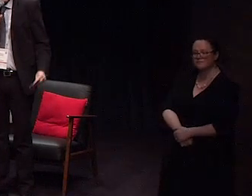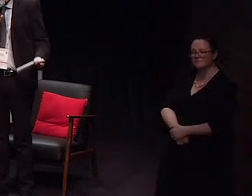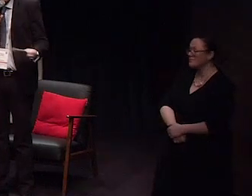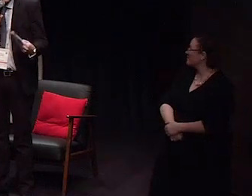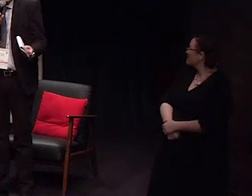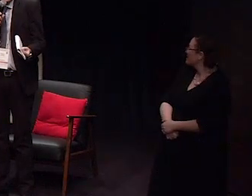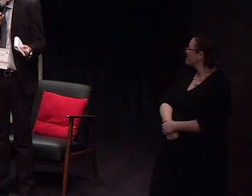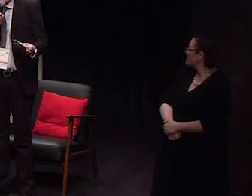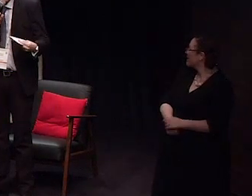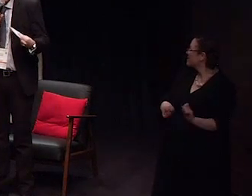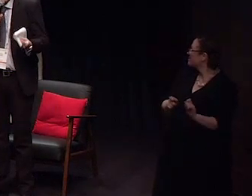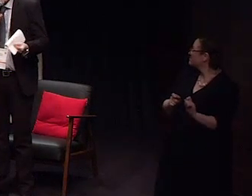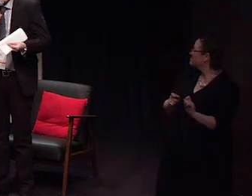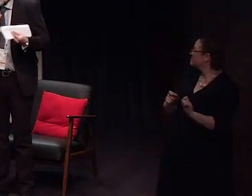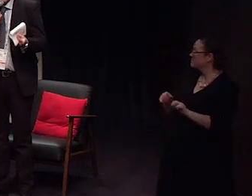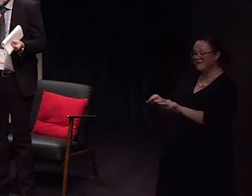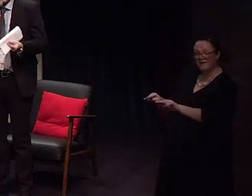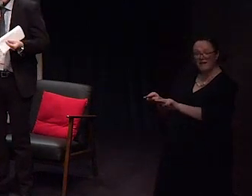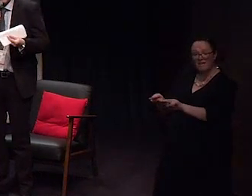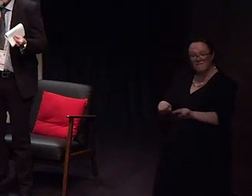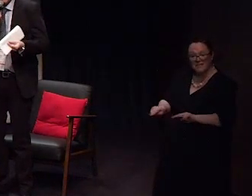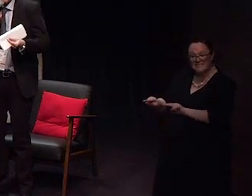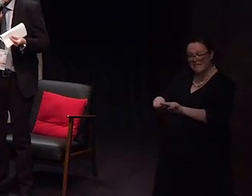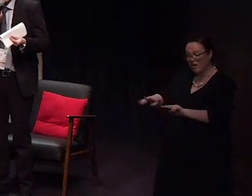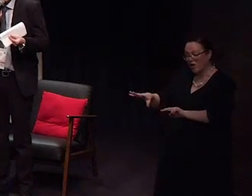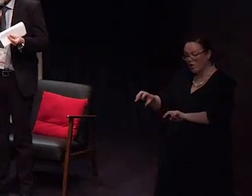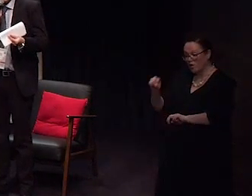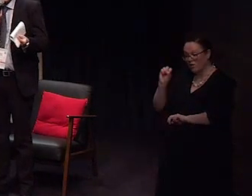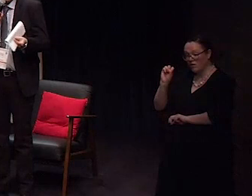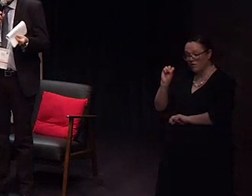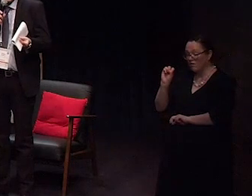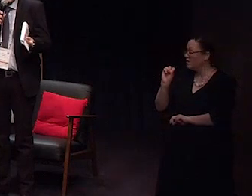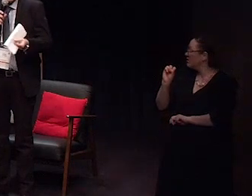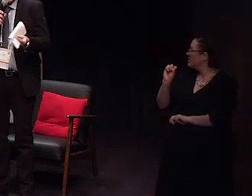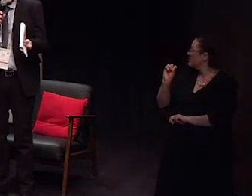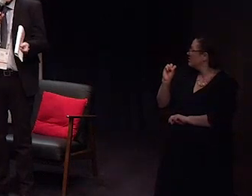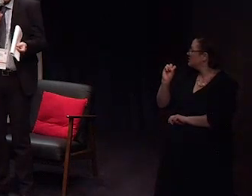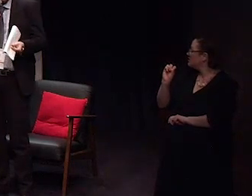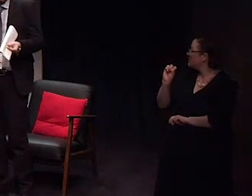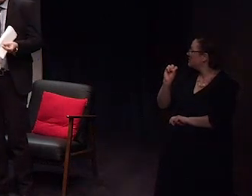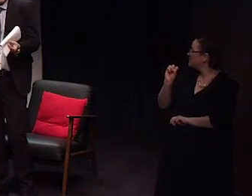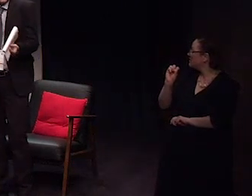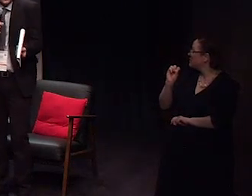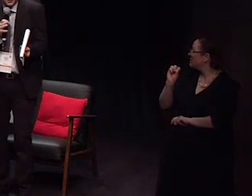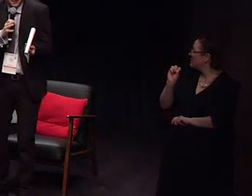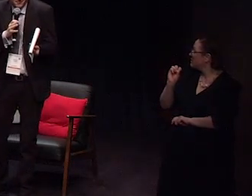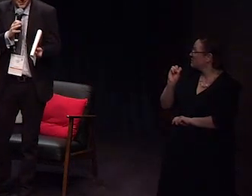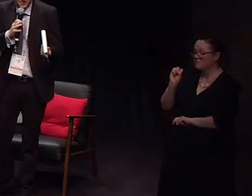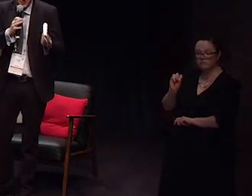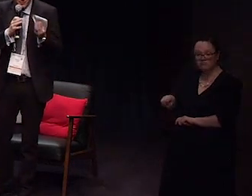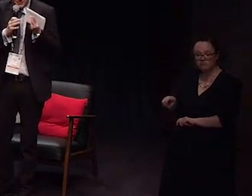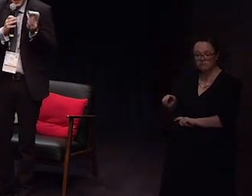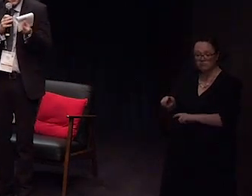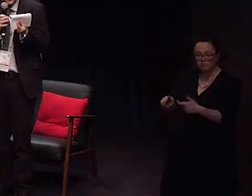But we had a video demonstration for the gesture for saving. It's okay,